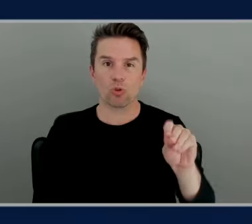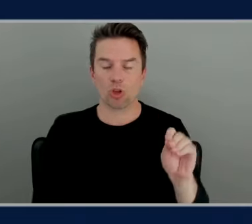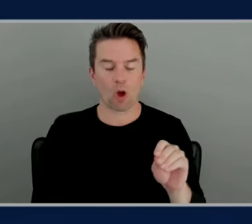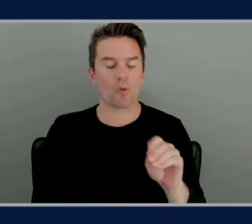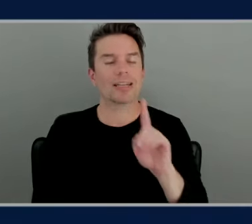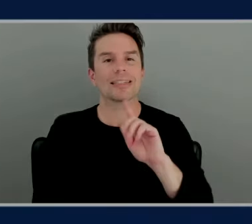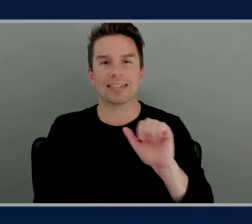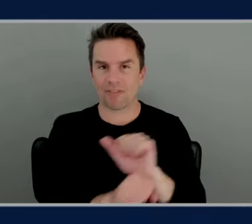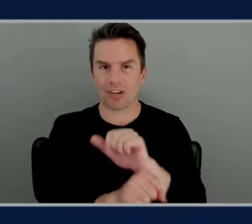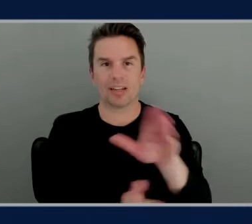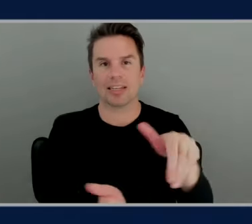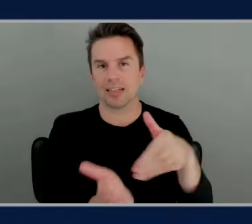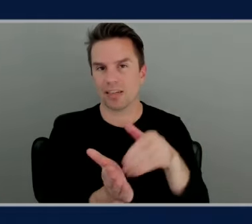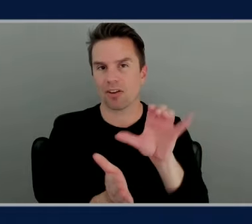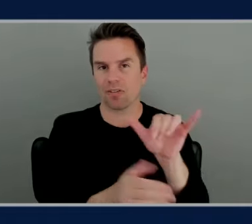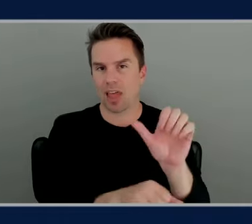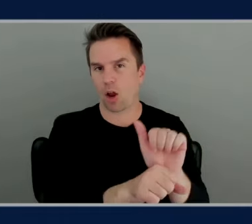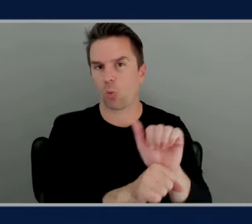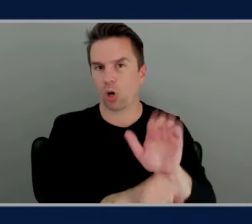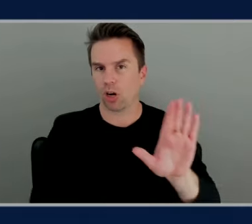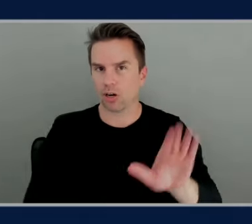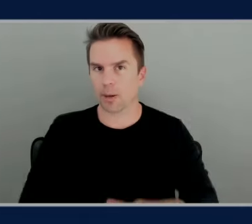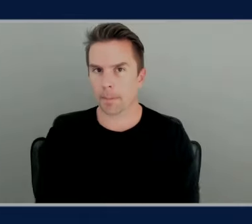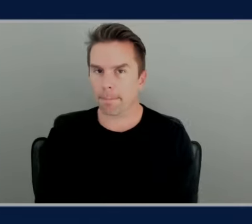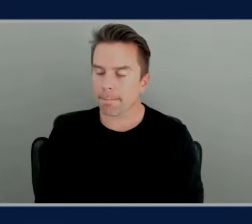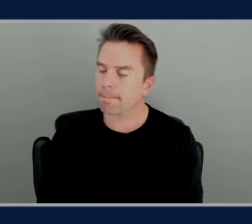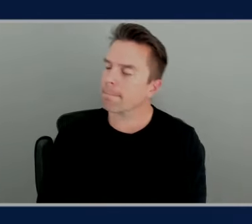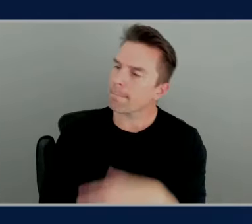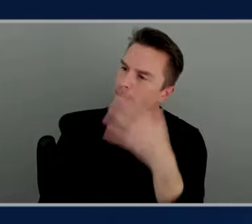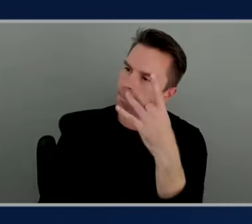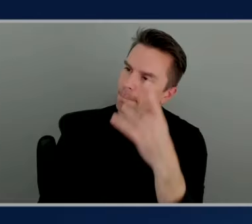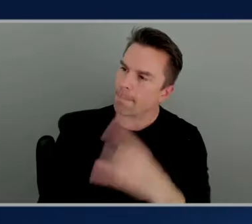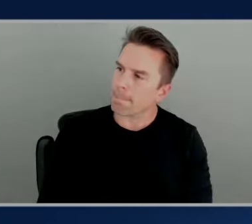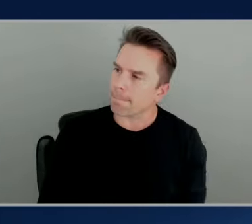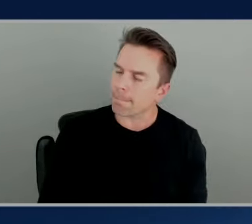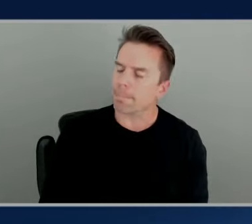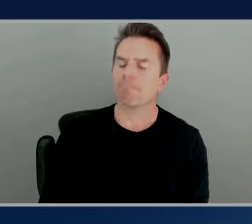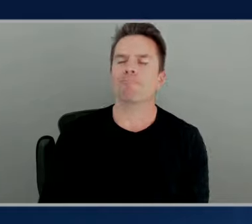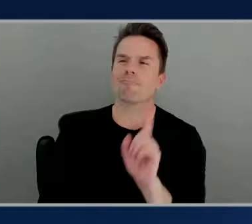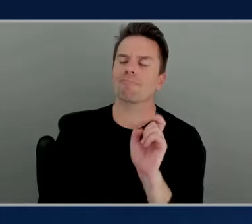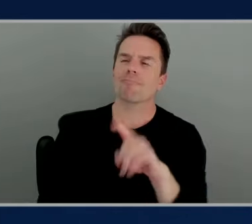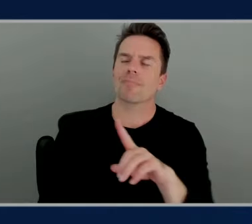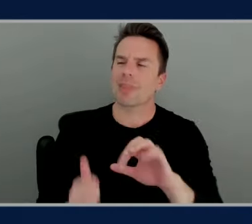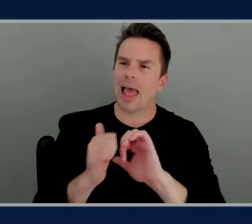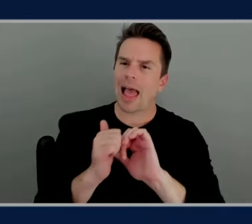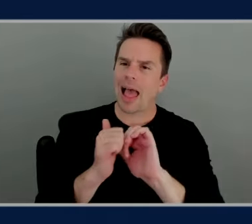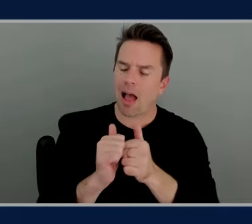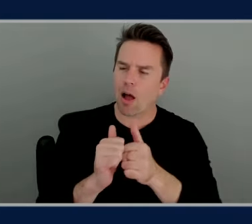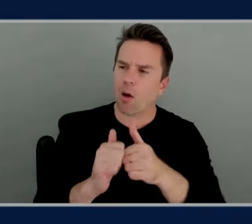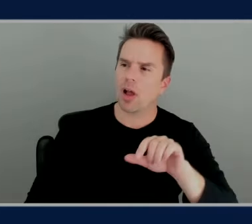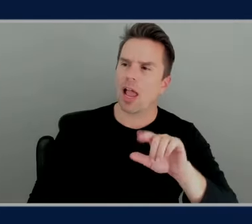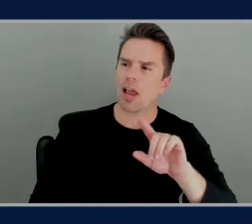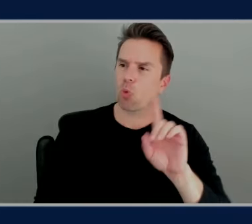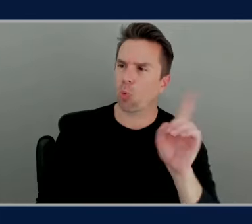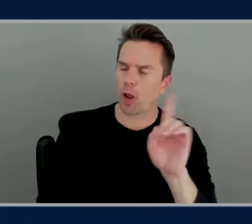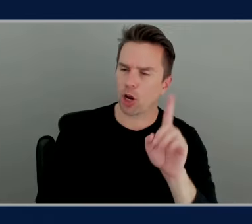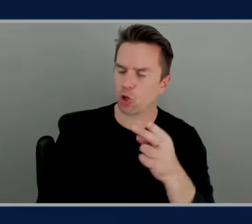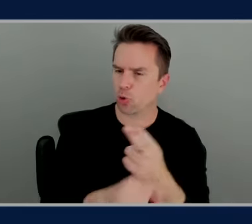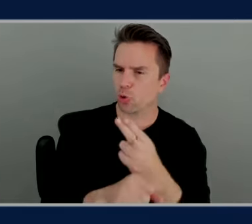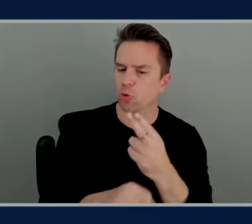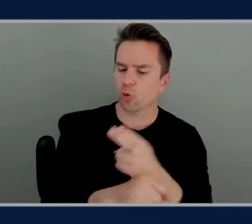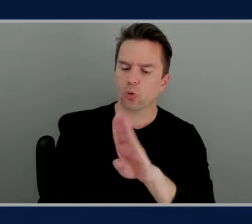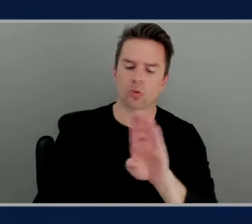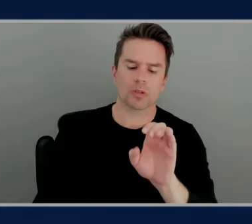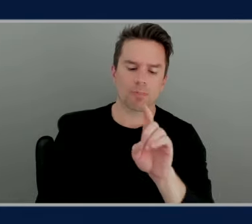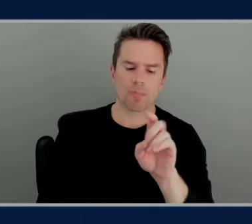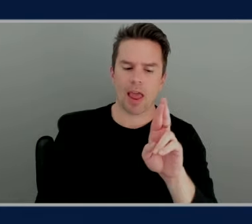Interesting. Okay, so I guess I have to ask the million-dollar question. How and where are you using Bedrock? I have some ideas,